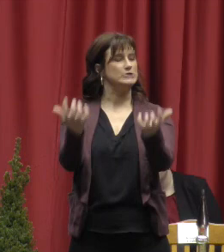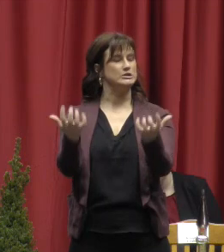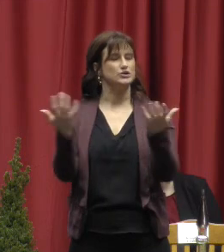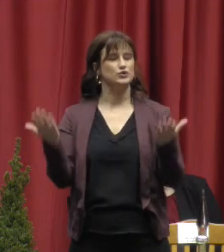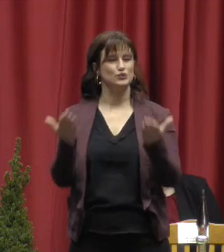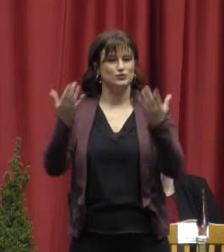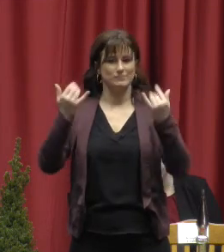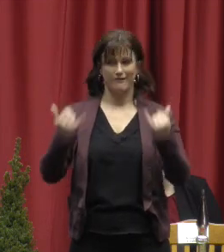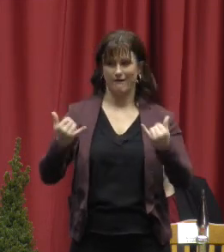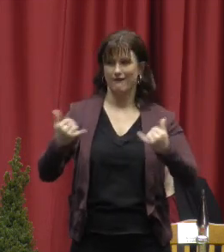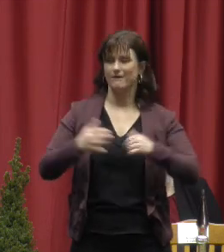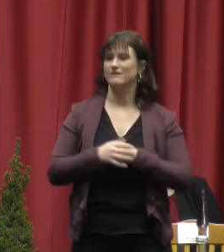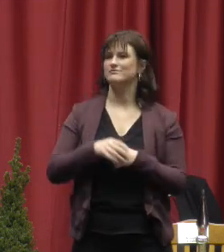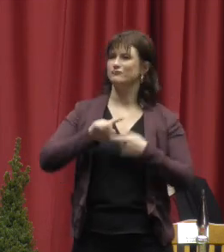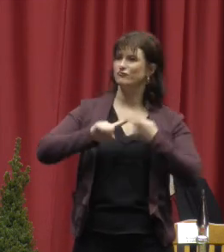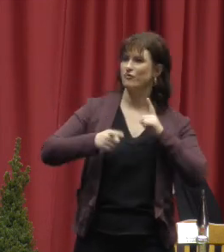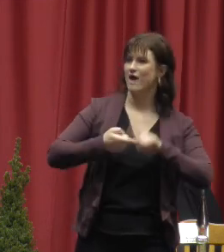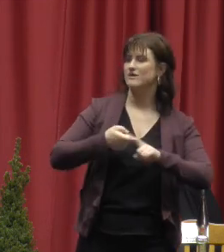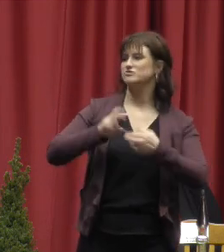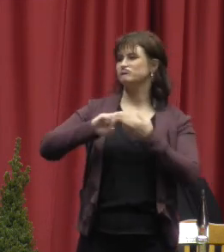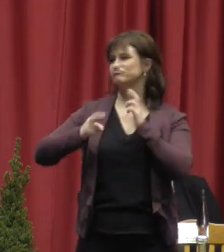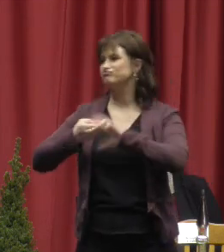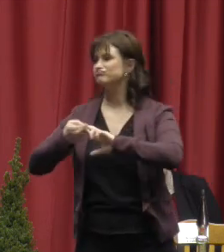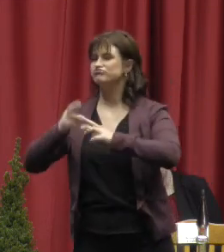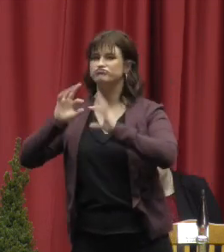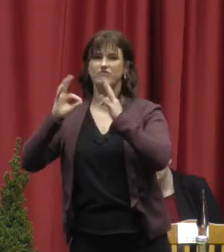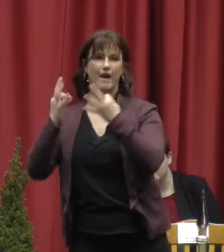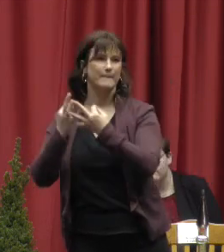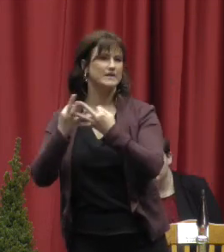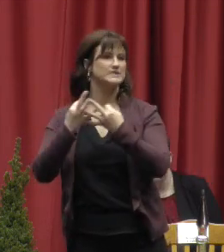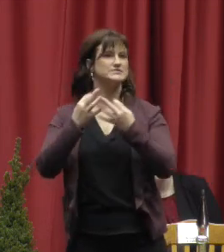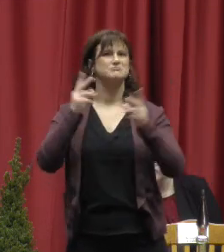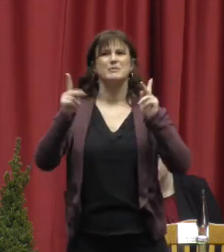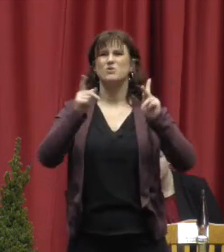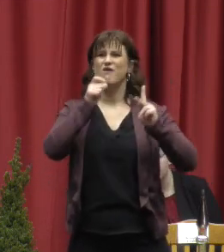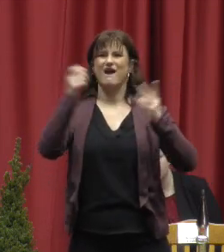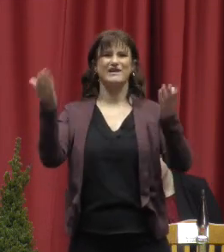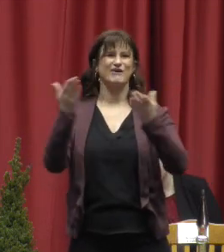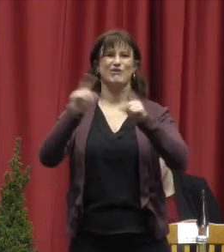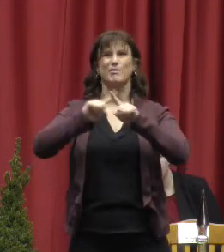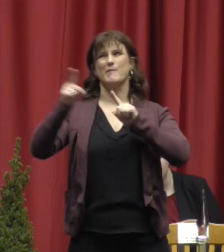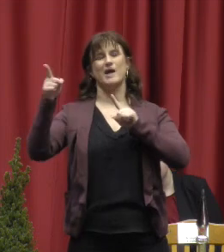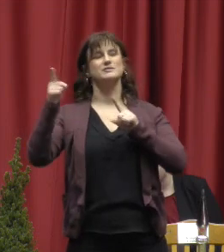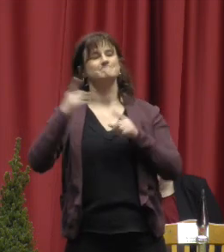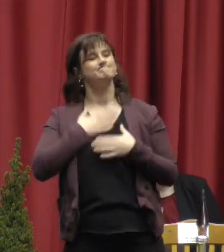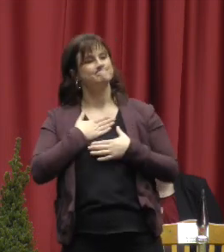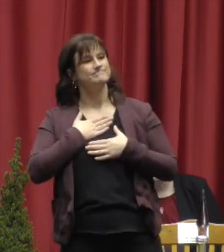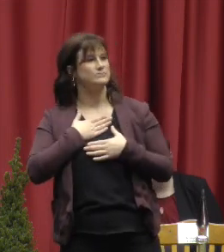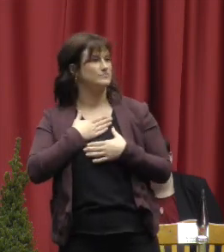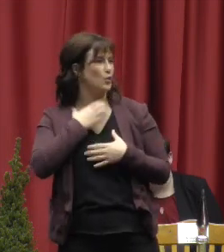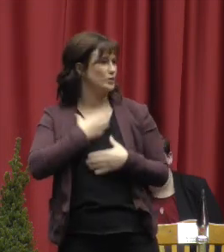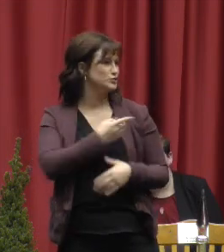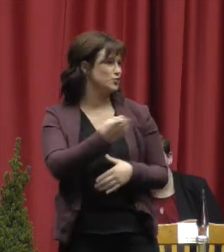all the friends and relatives who couldn't be here today, but who I know wish you well from afar as well.